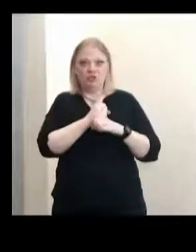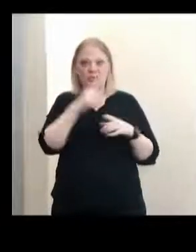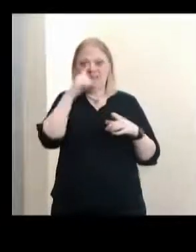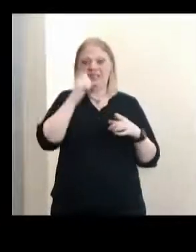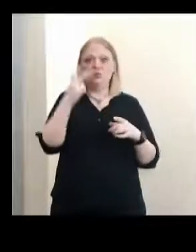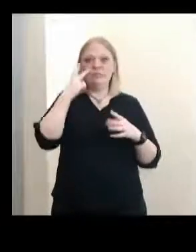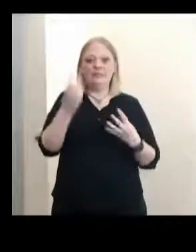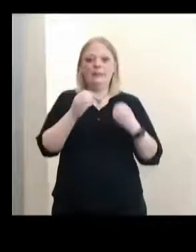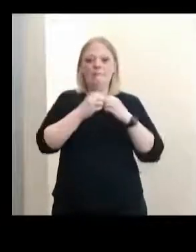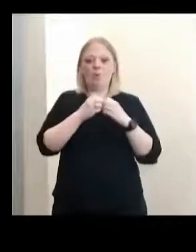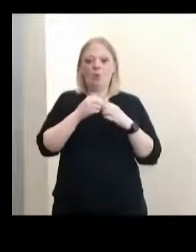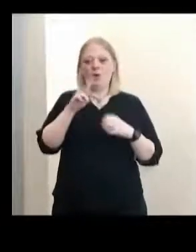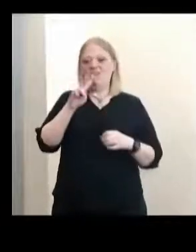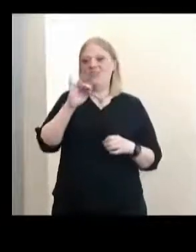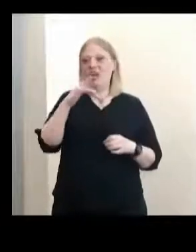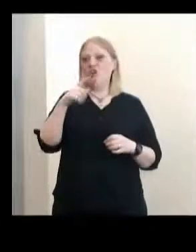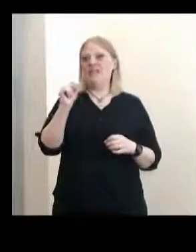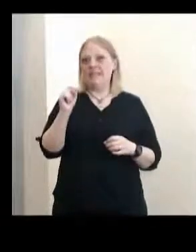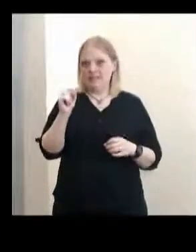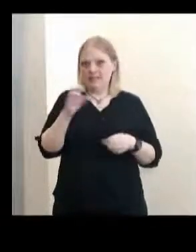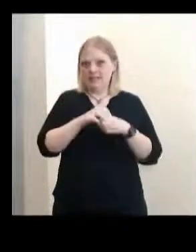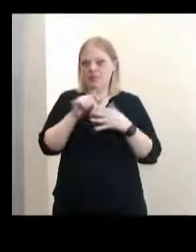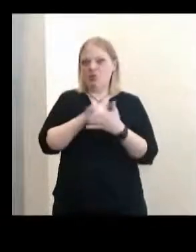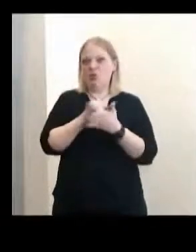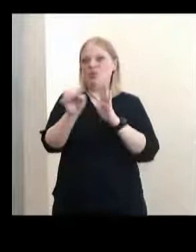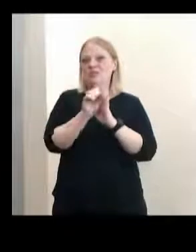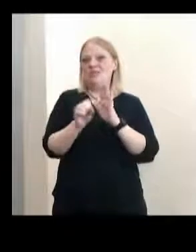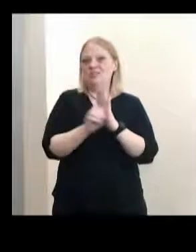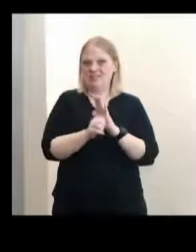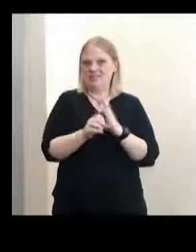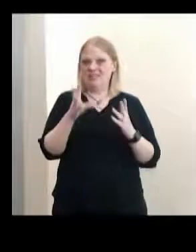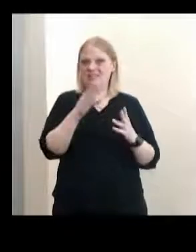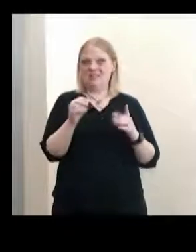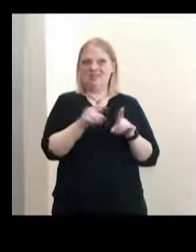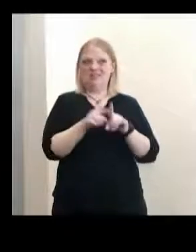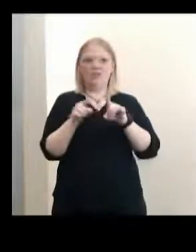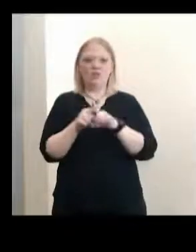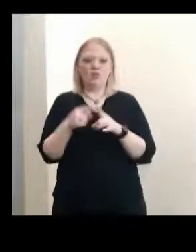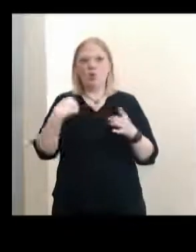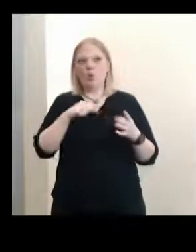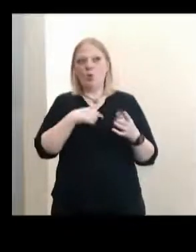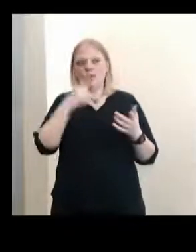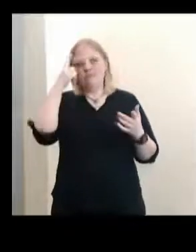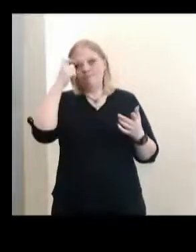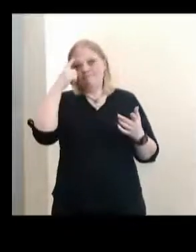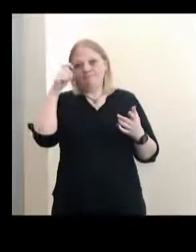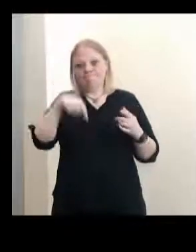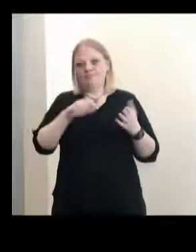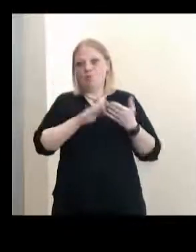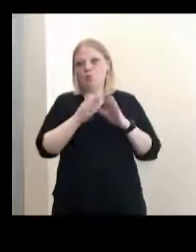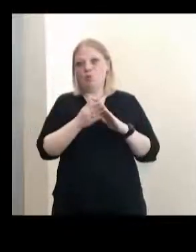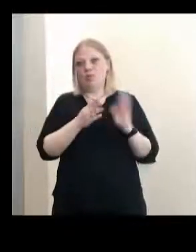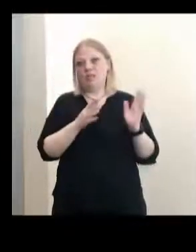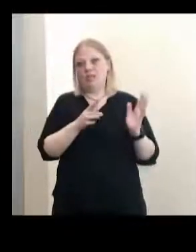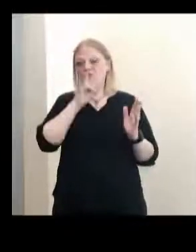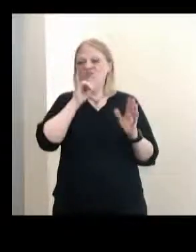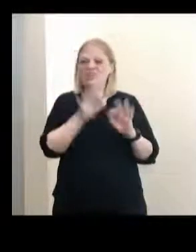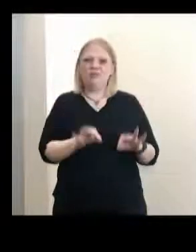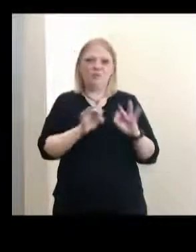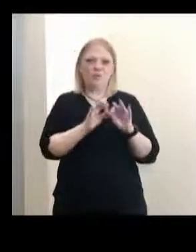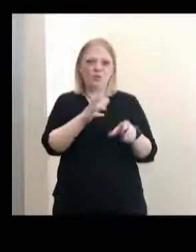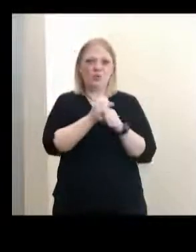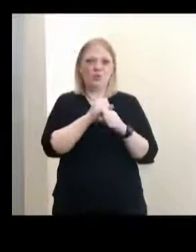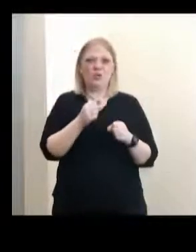variant strains in New York State, and also we imagine in our community. So it's really important to get that second